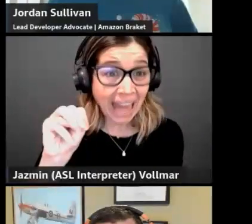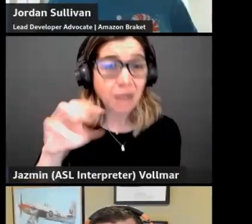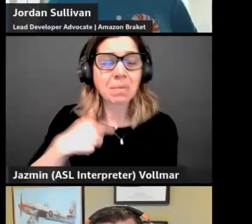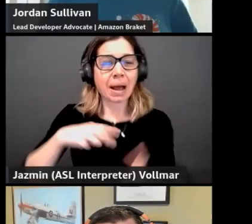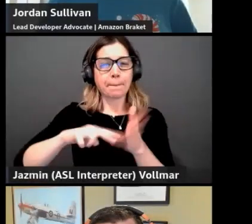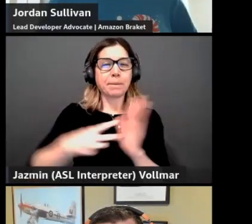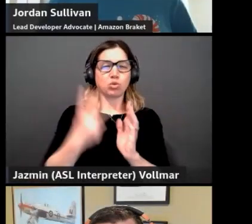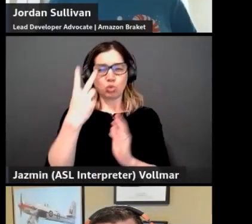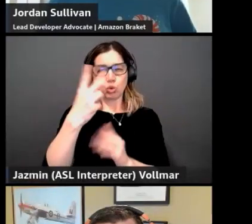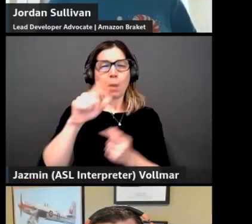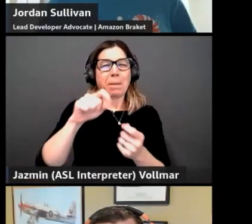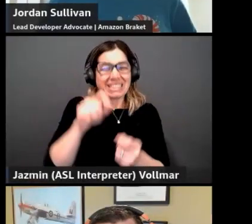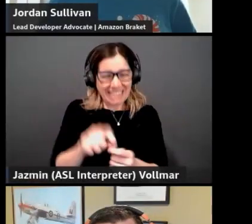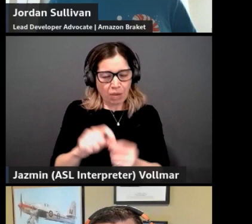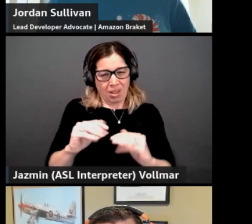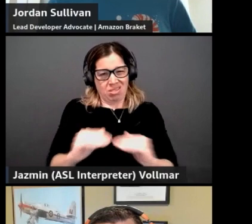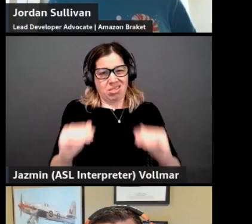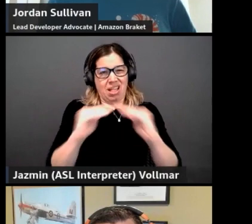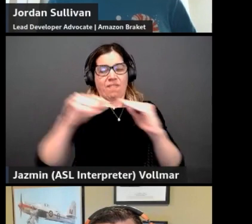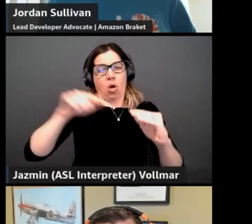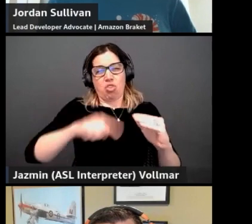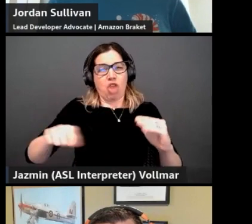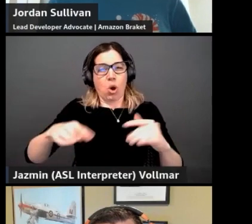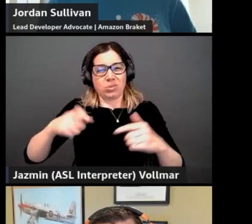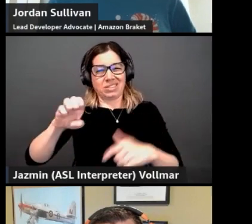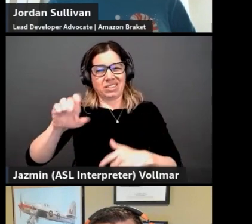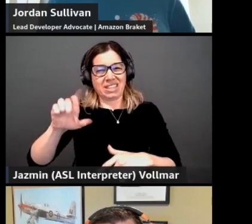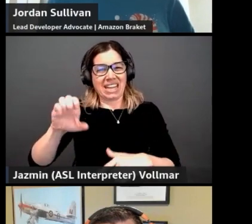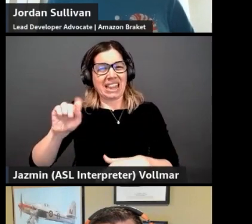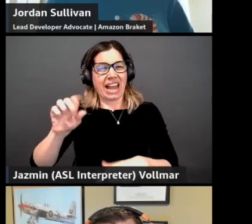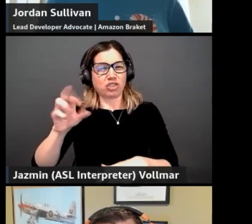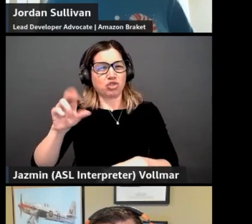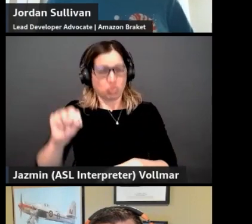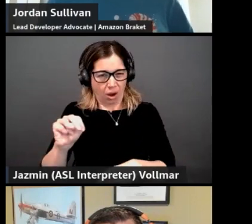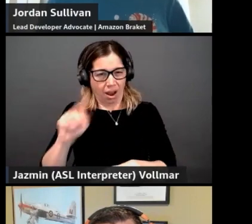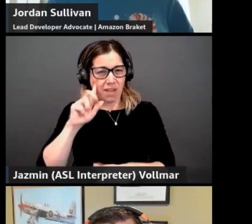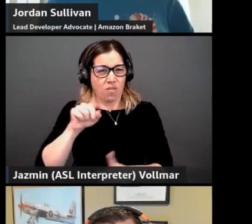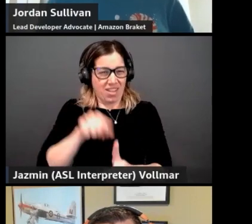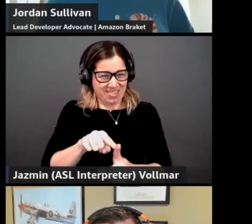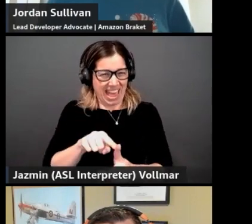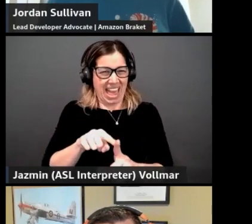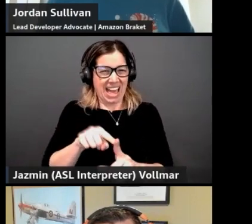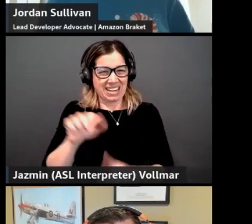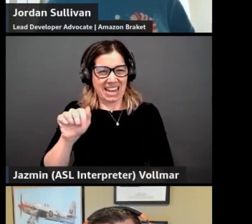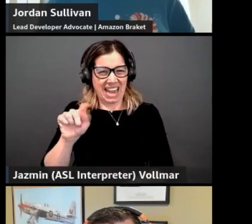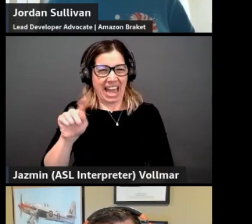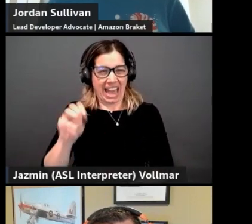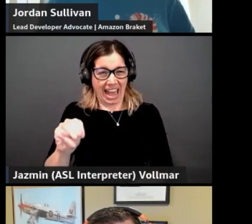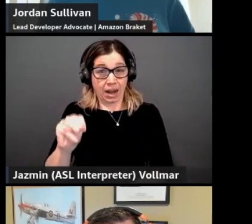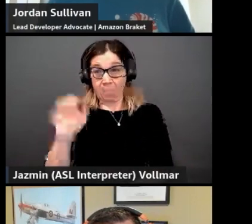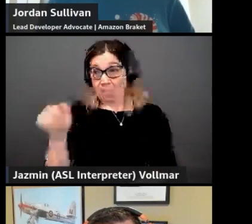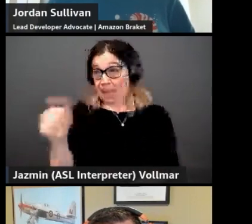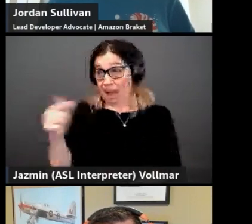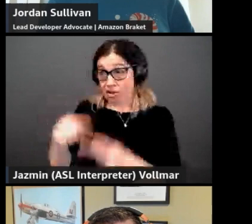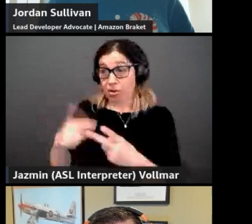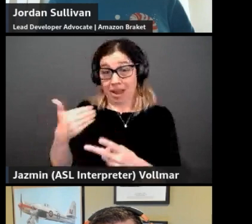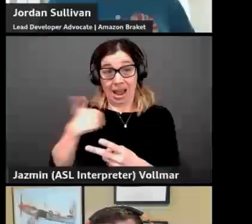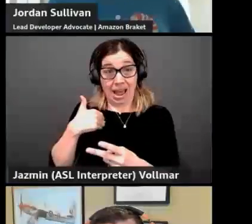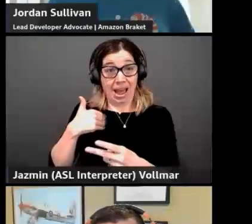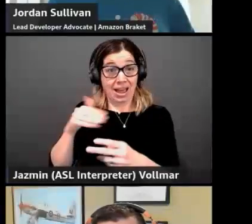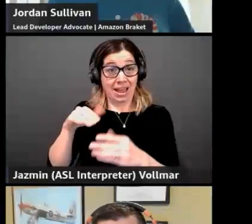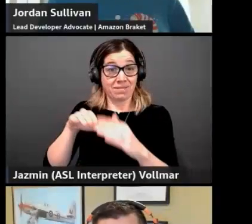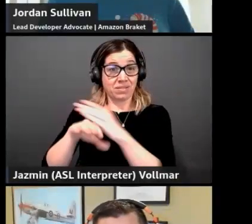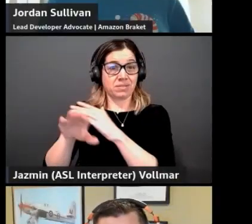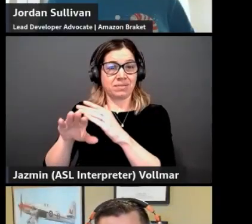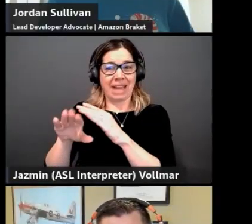of the electrons of that atom. The other quantity that I have access to is the amplitude of that laser. So you can